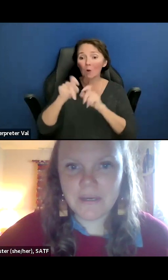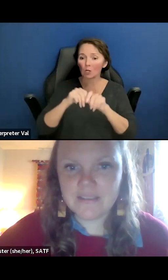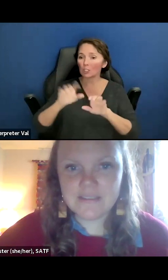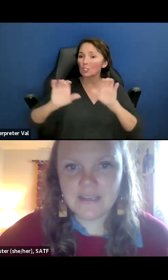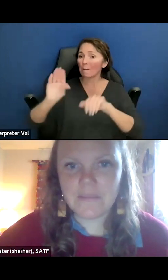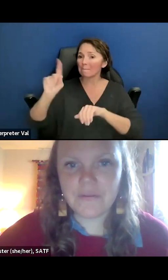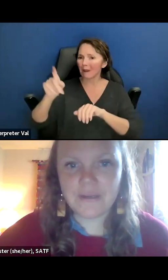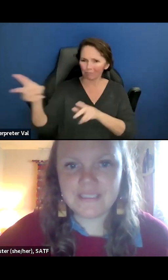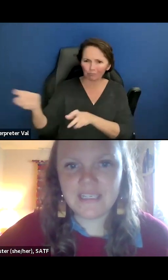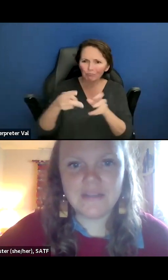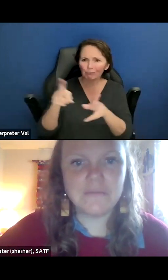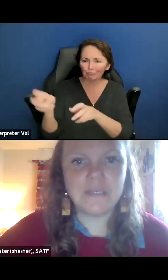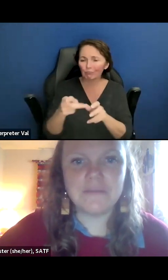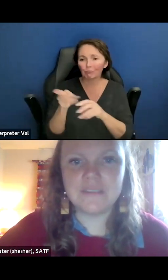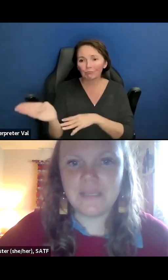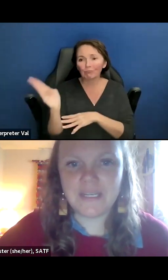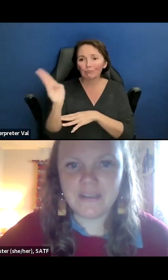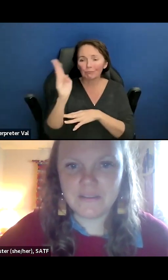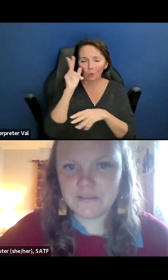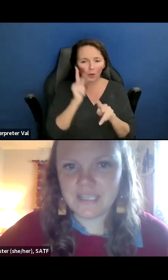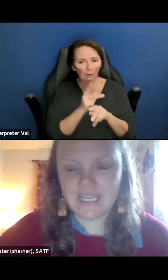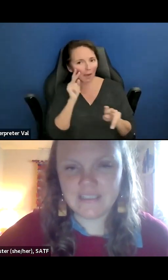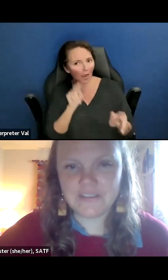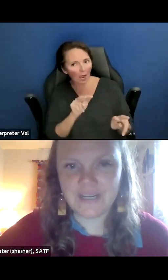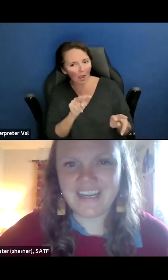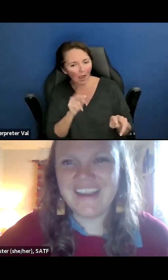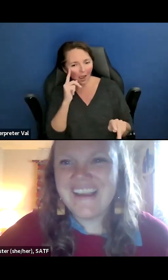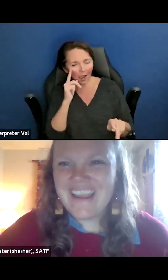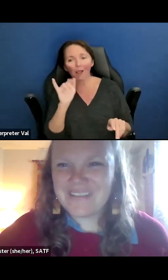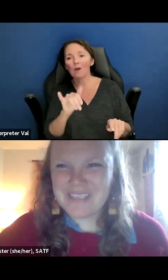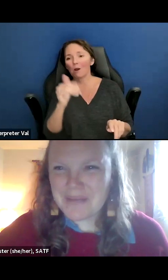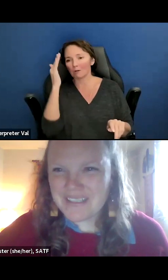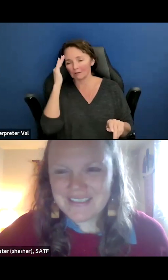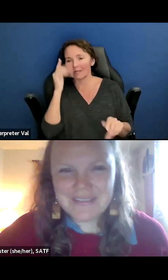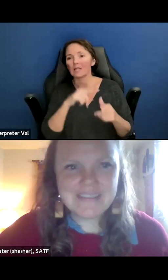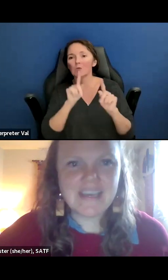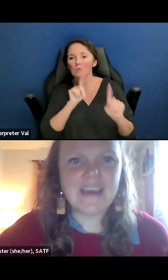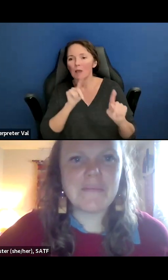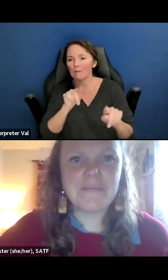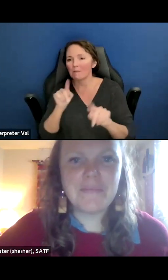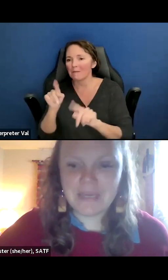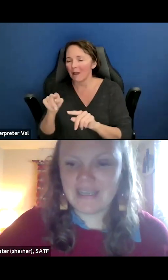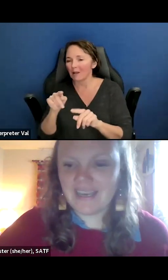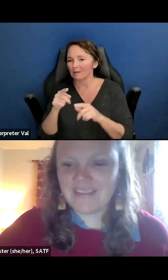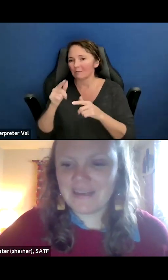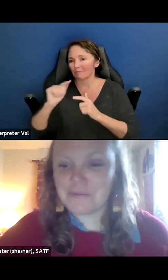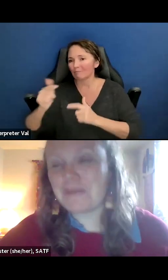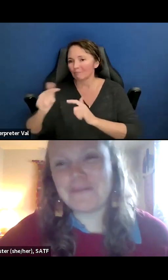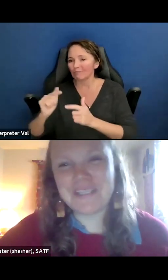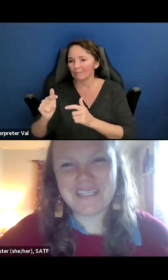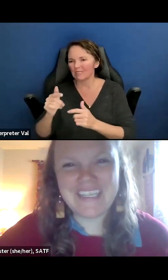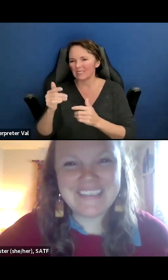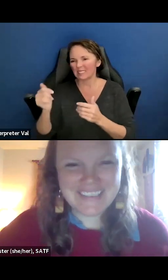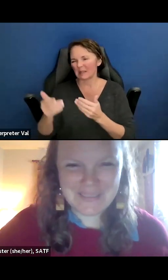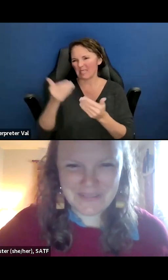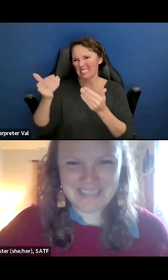chat box throughout the day. We will keep an eye on those and try and respond to those. But that will probably